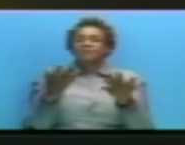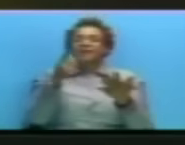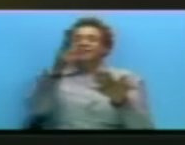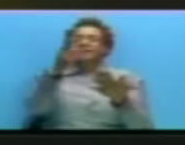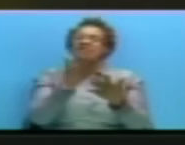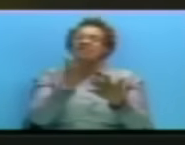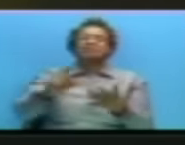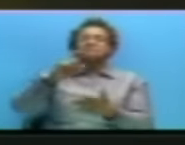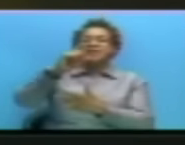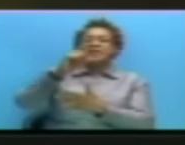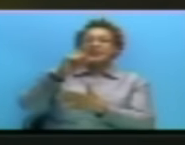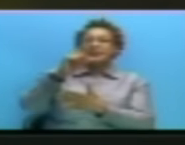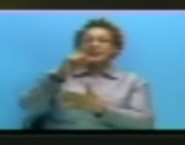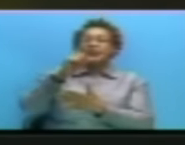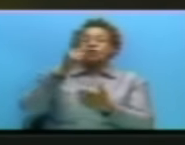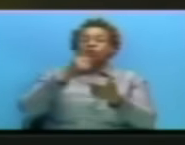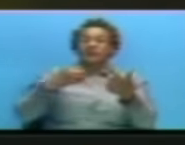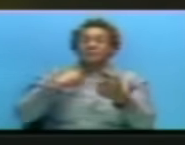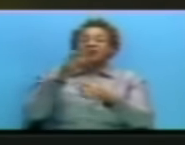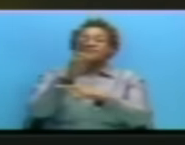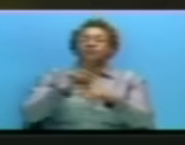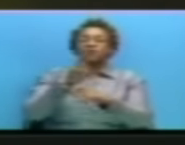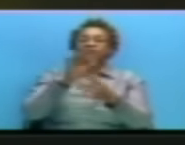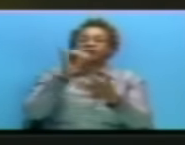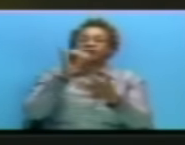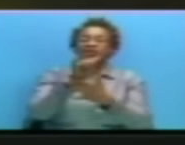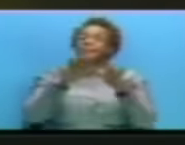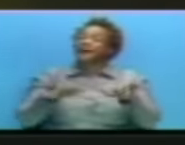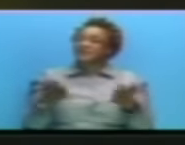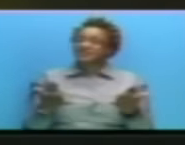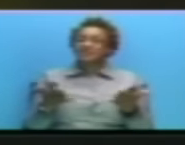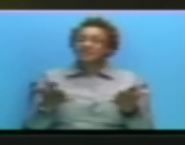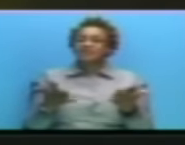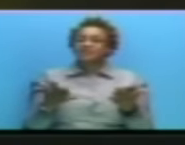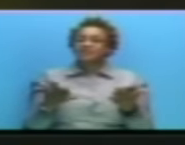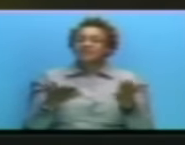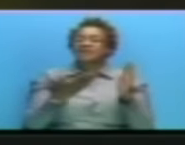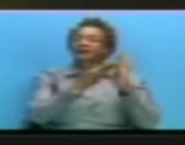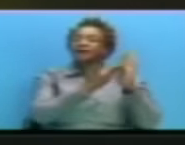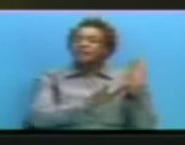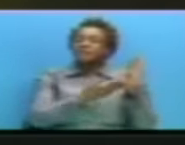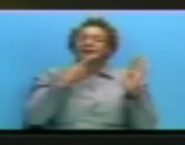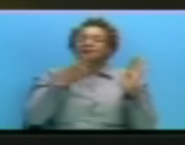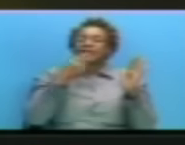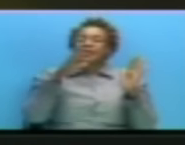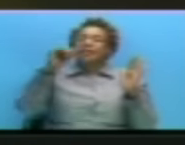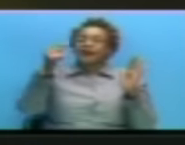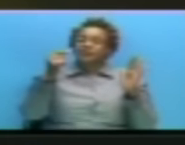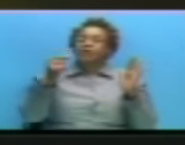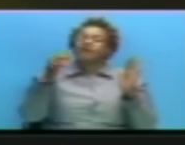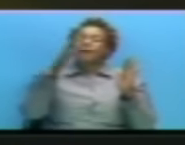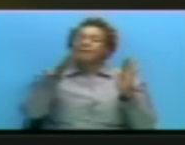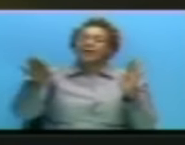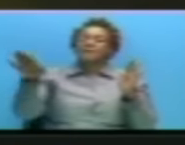big. See, the element that I've used for that party is here. It says an act of parliament to provide for controlling